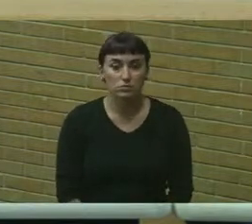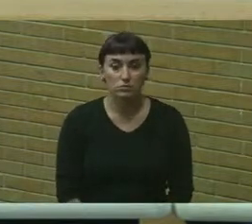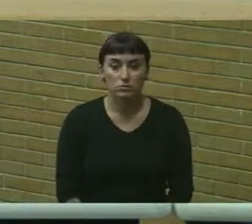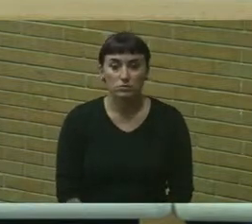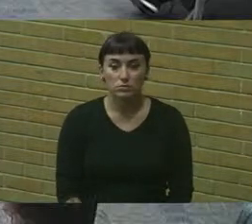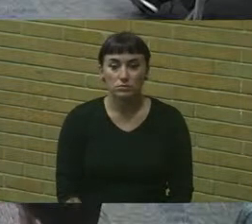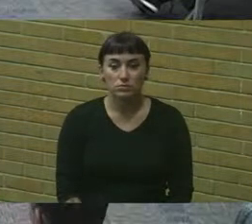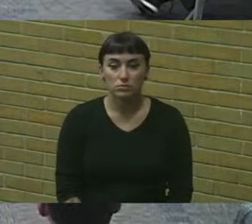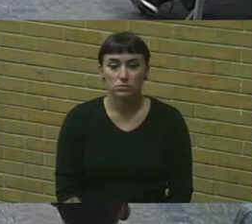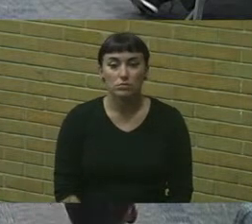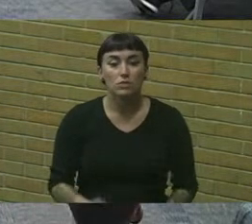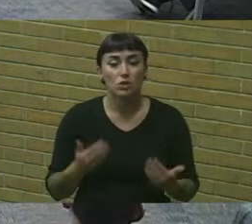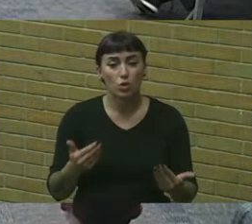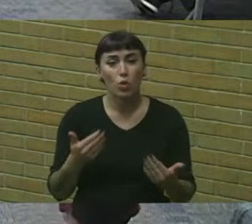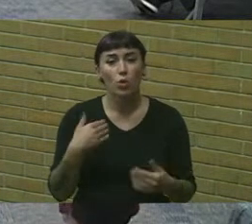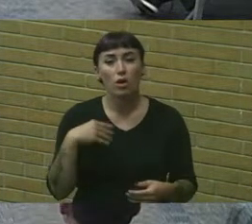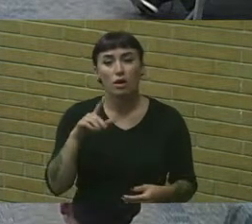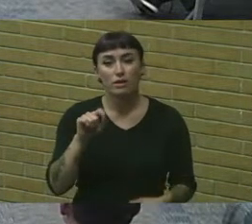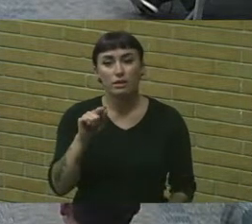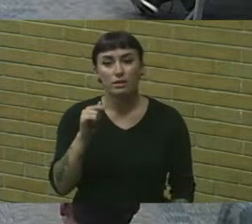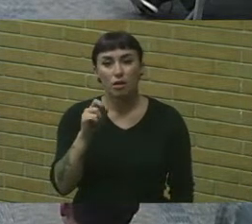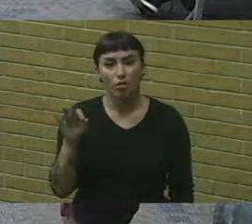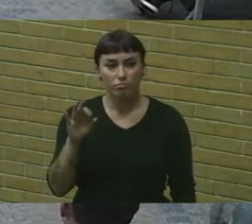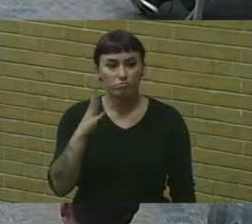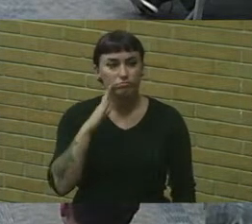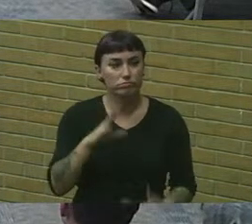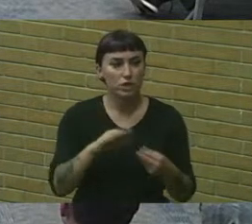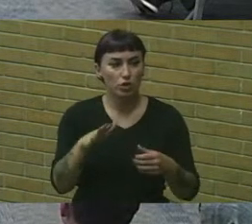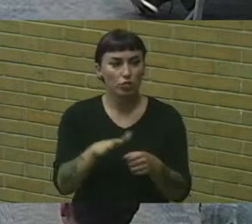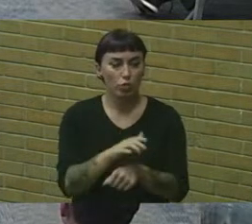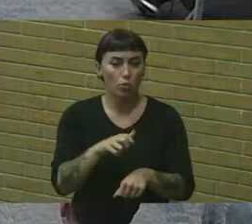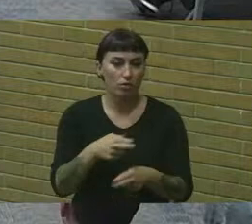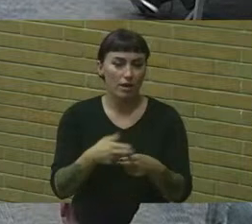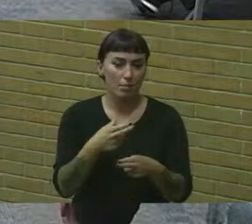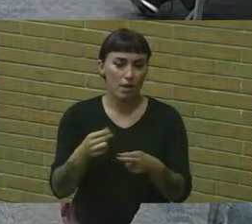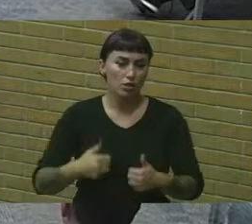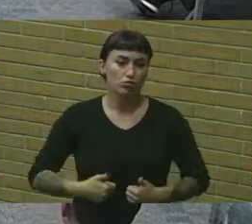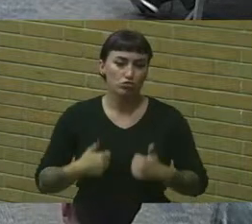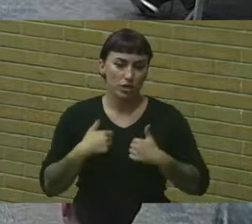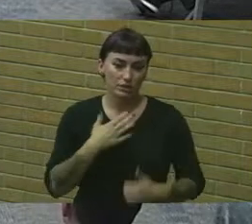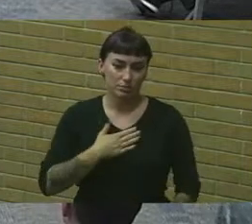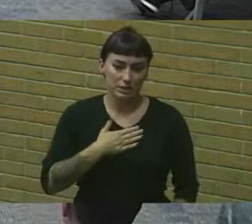Go ahead. Hello, can you hear me? Go ahead, Mr. Tetanoff, if you would state your full name and address, please.